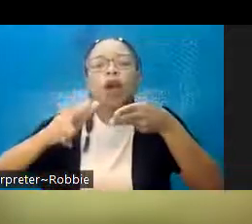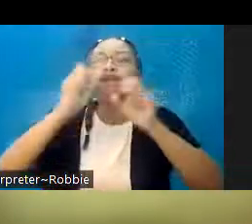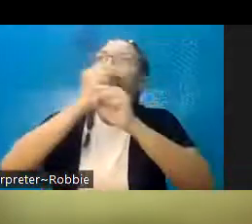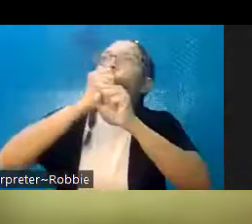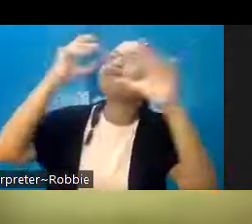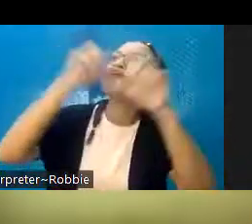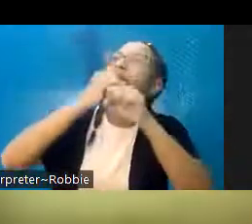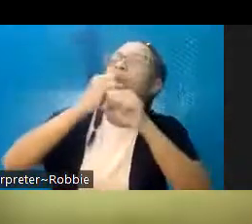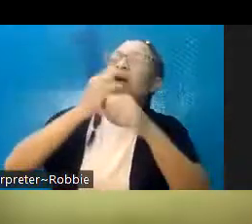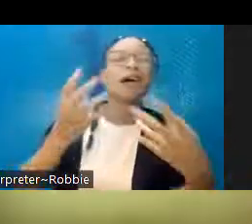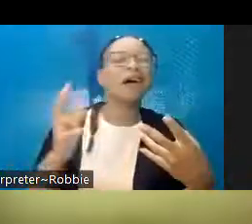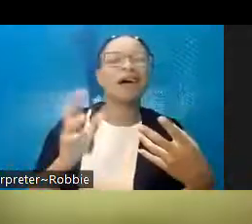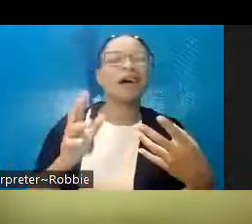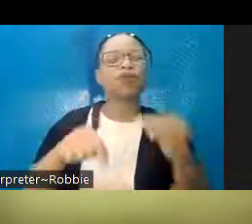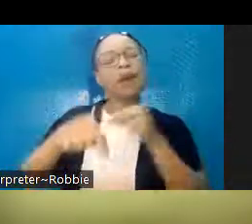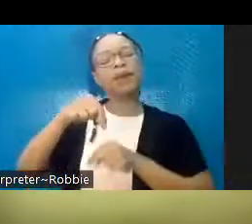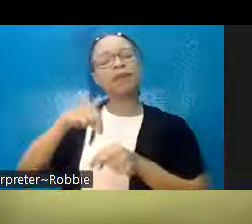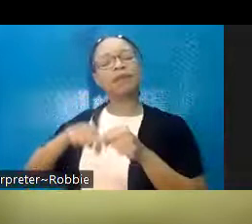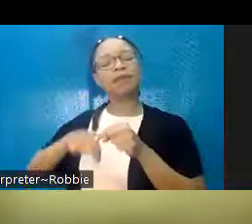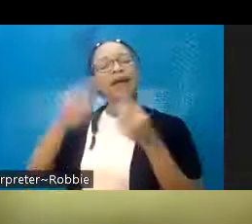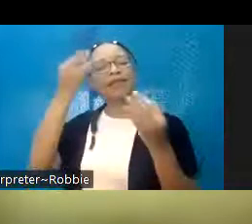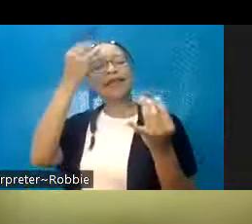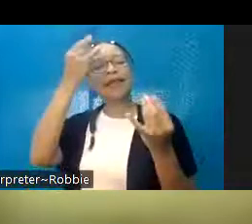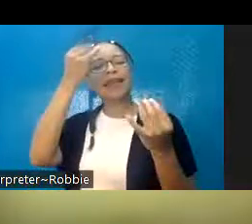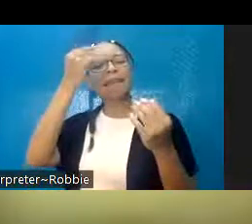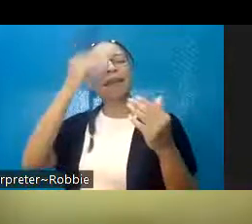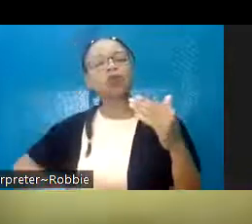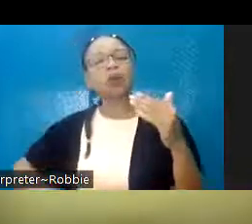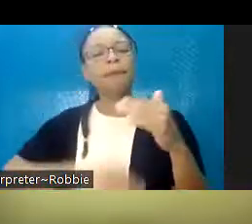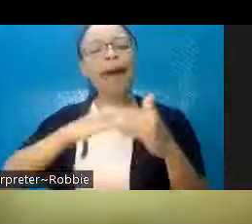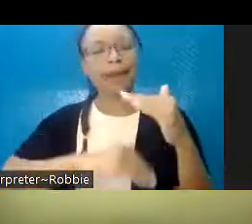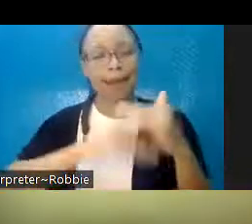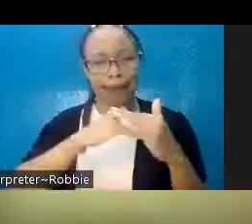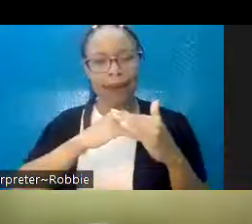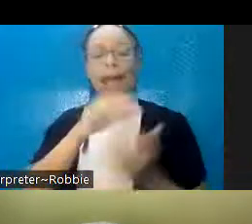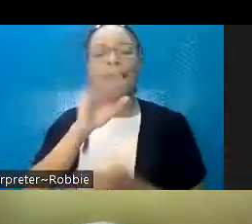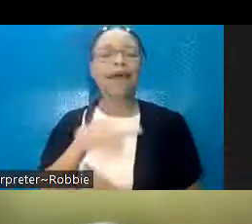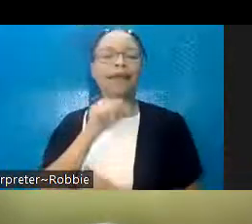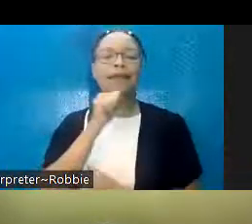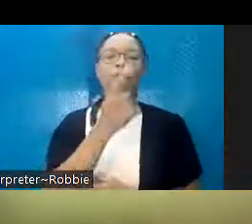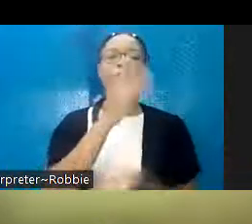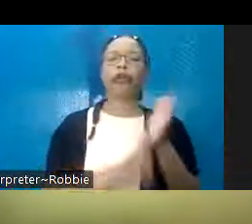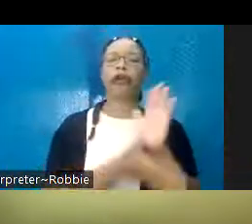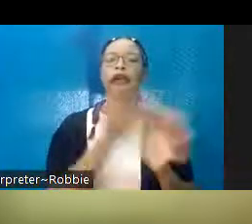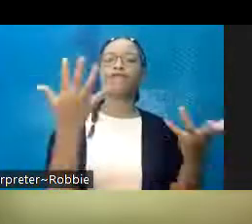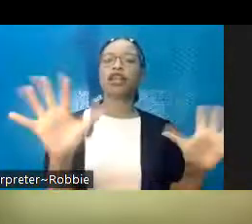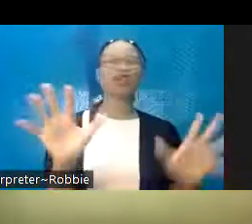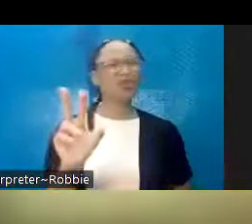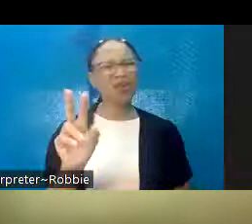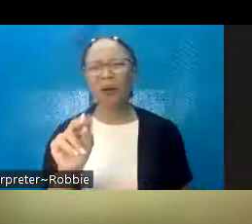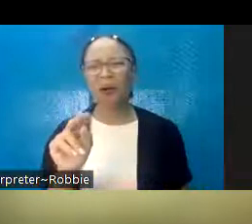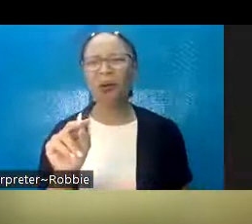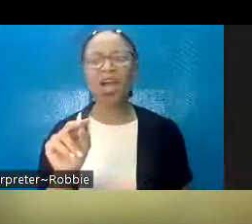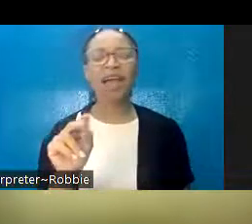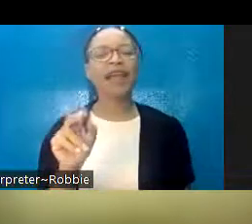right? So it brings us back to thinking about capacities. Capacities aren't a one and done. Capacities aren't, oh, we